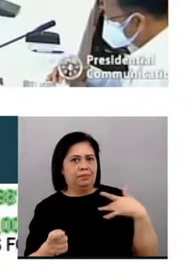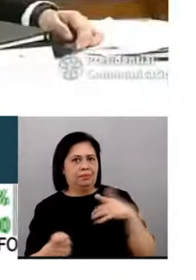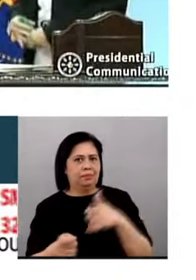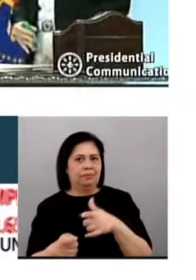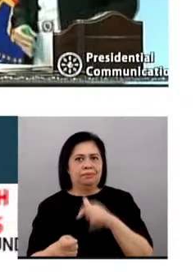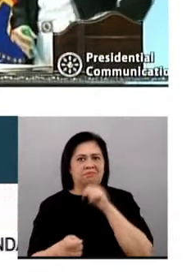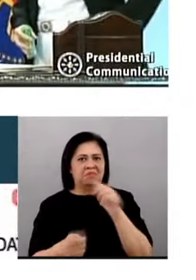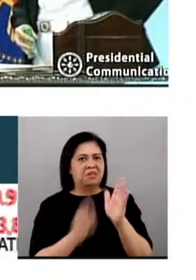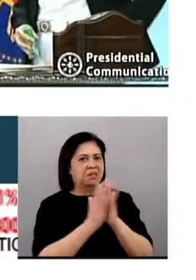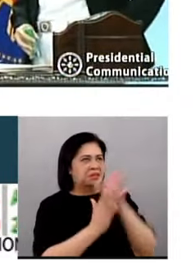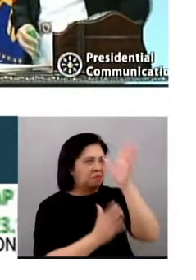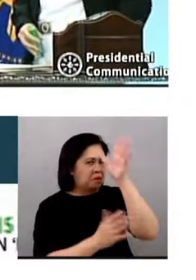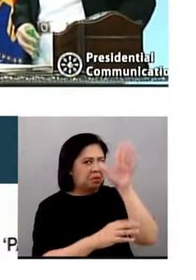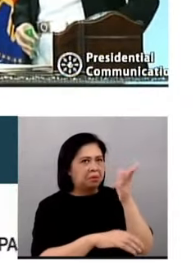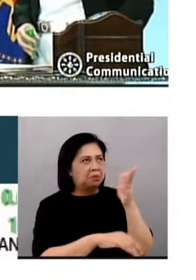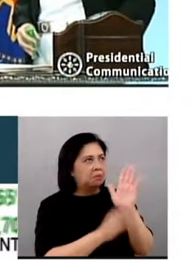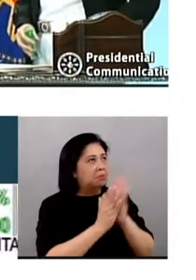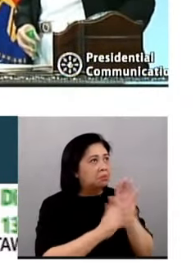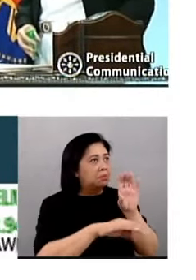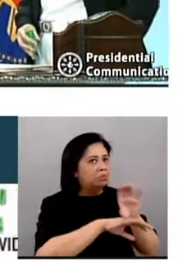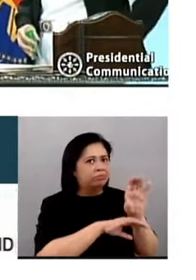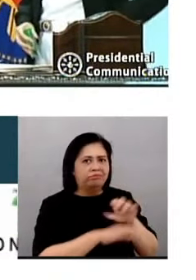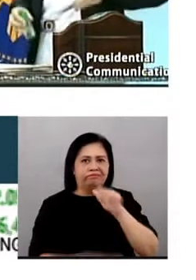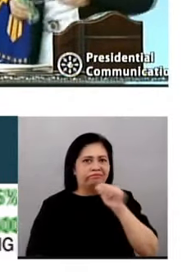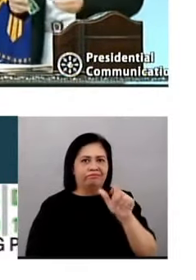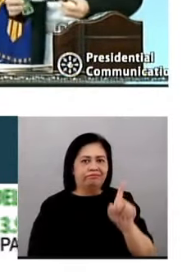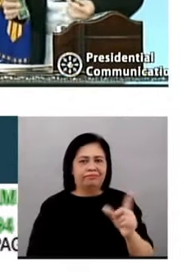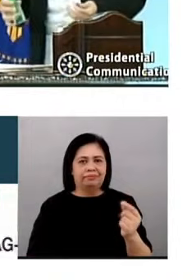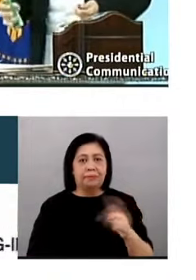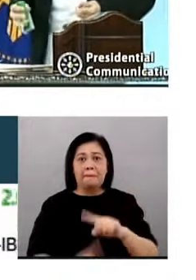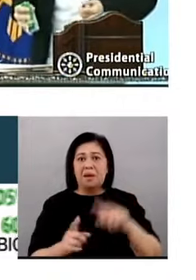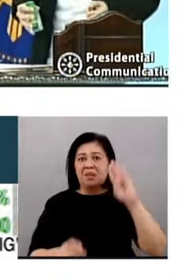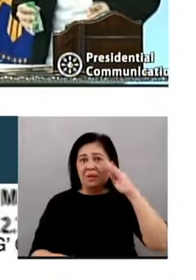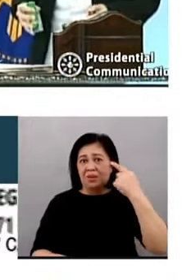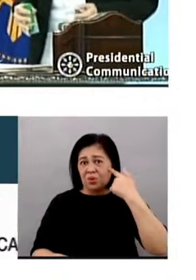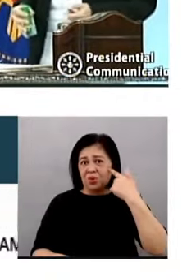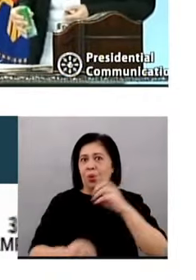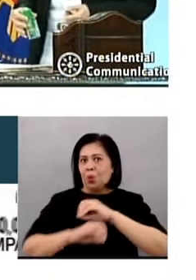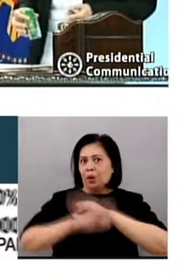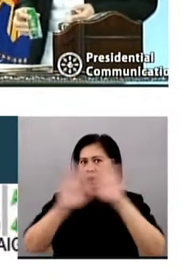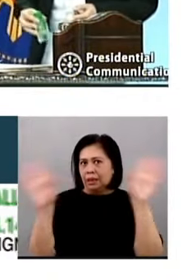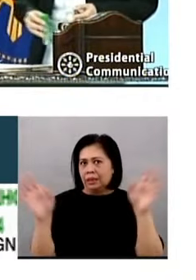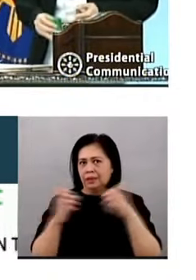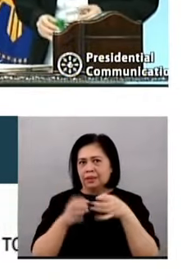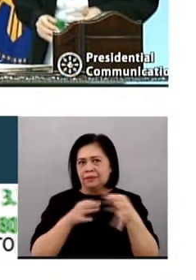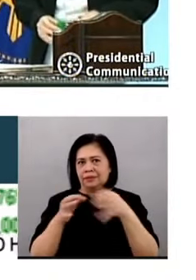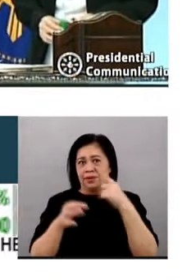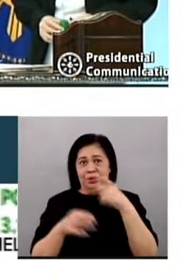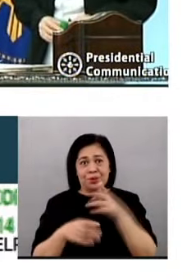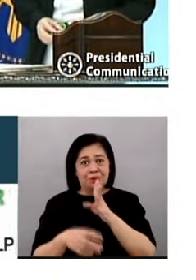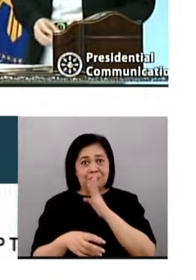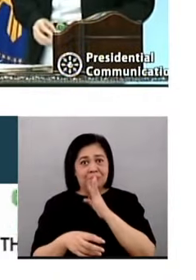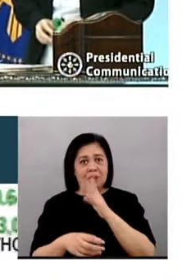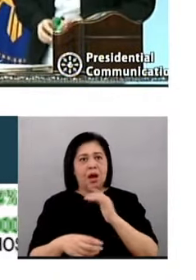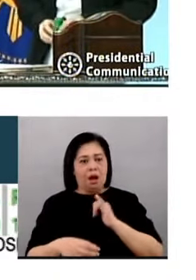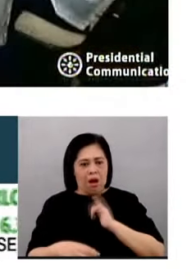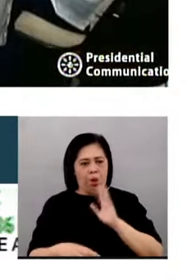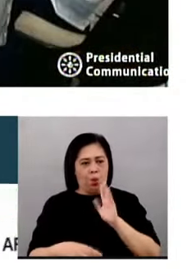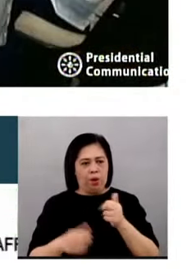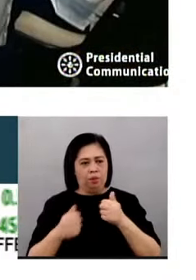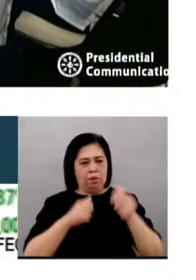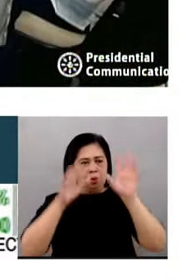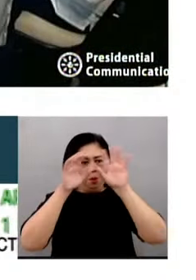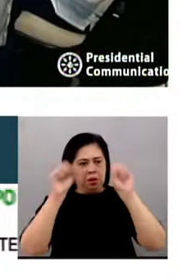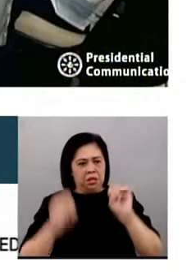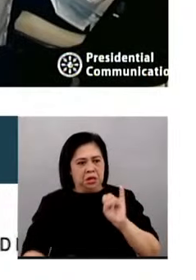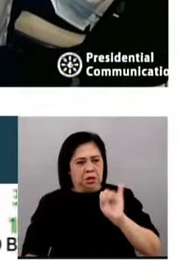ask his father what to do. But Senator Go was very clear about that, even in your clip. I will run for president if